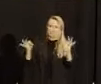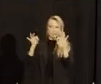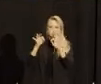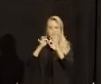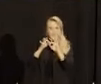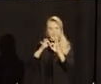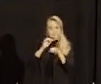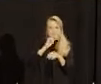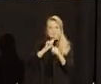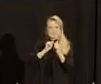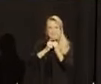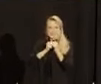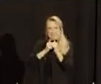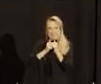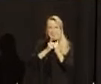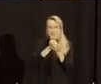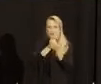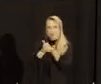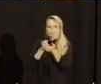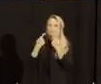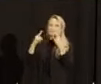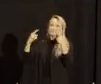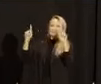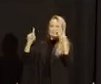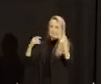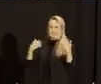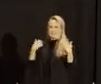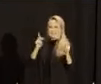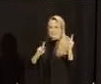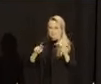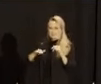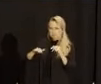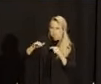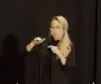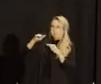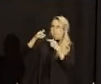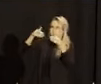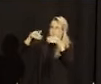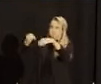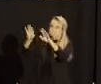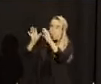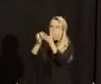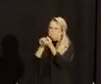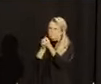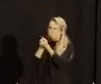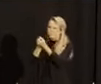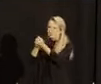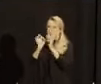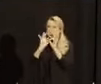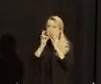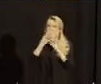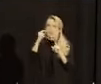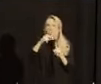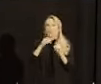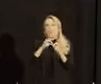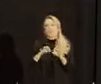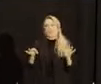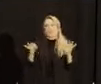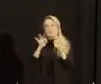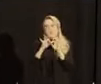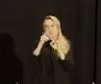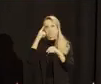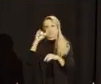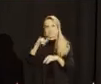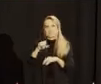making that successful transition to adulthood with or without the disability. The support of family is so key.